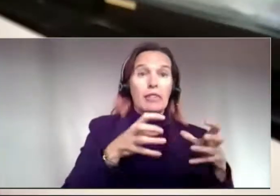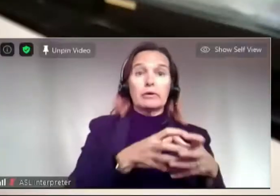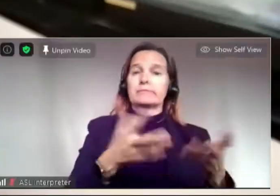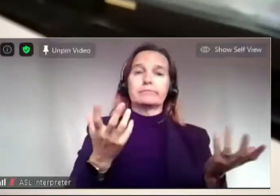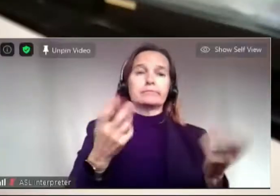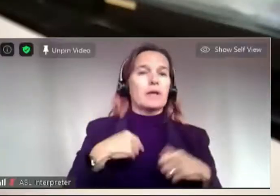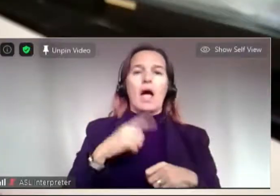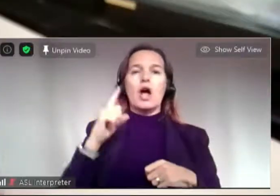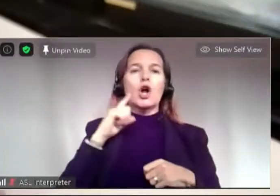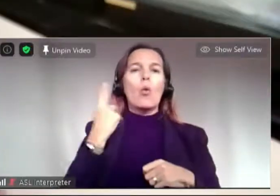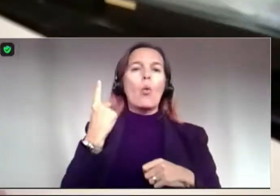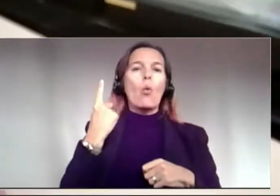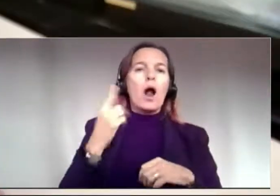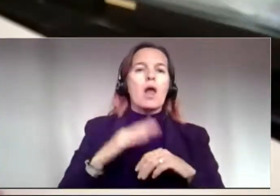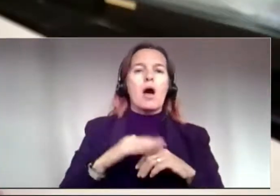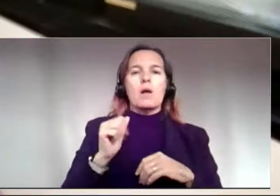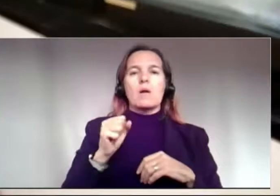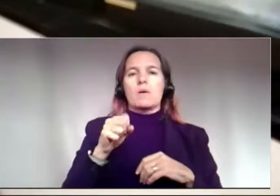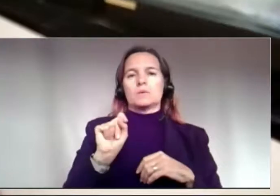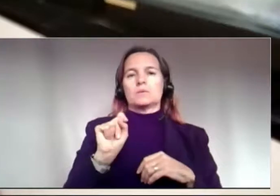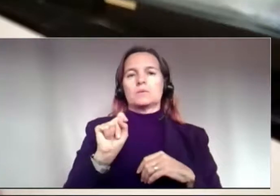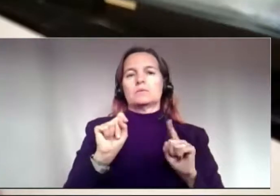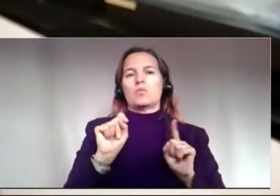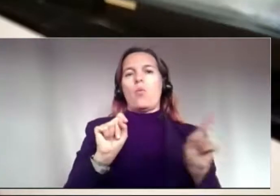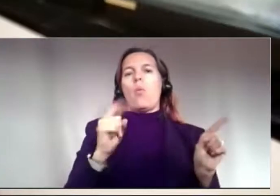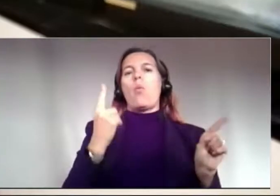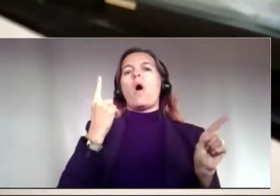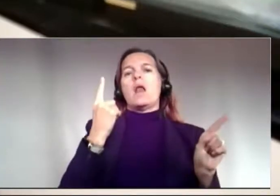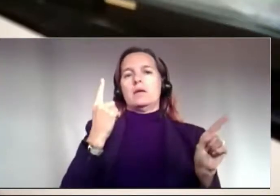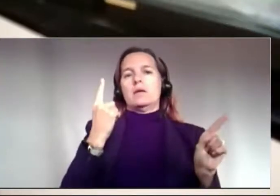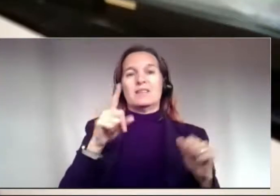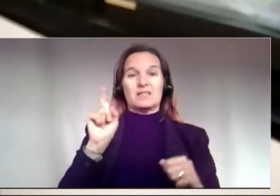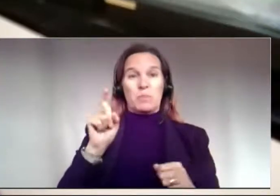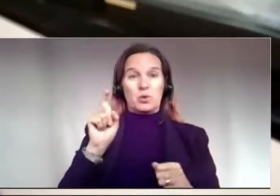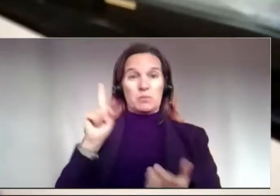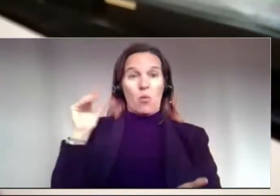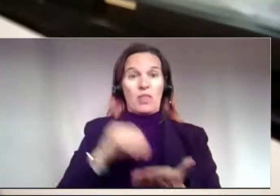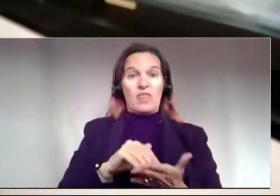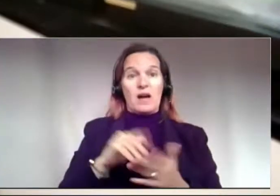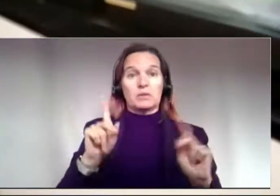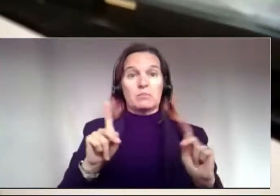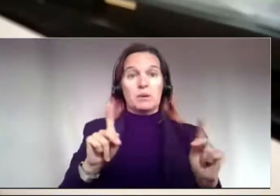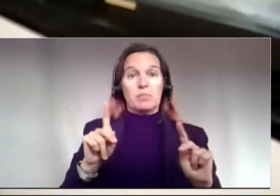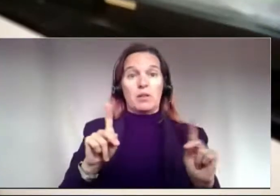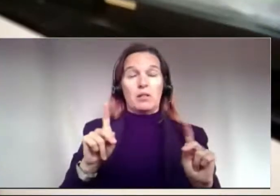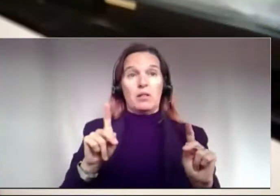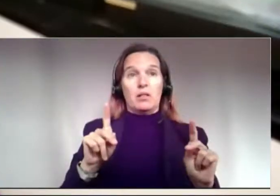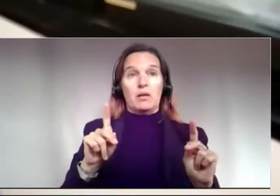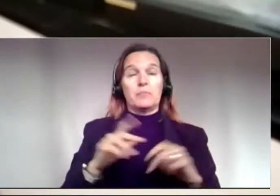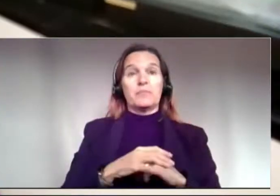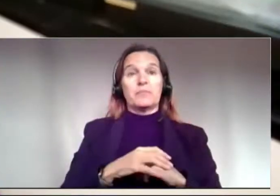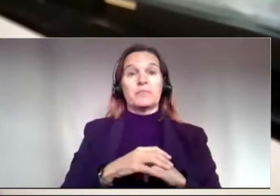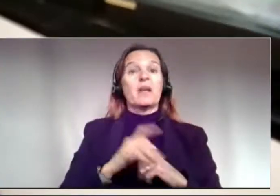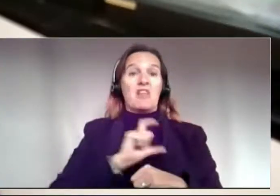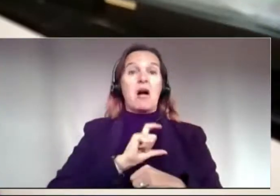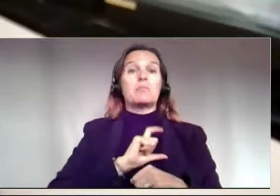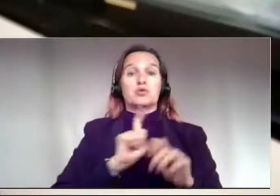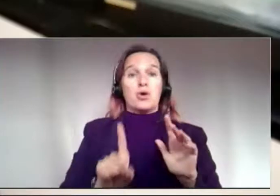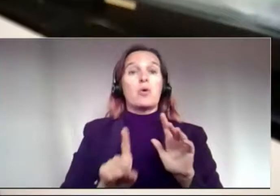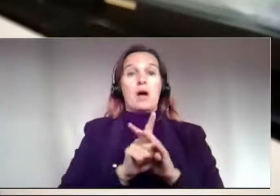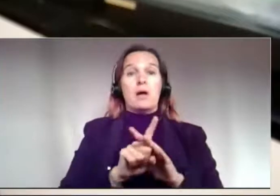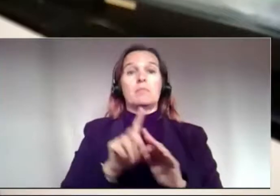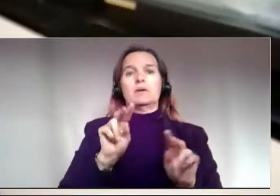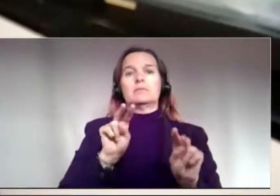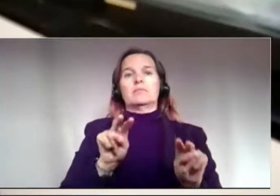on the coast that was supposed to be 1,000 people, and it was visited by authorities, and their estimate was it was probably